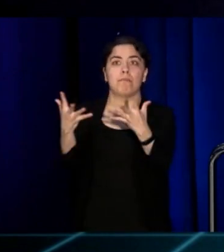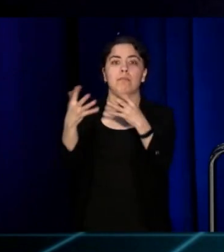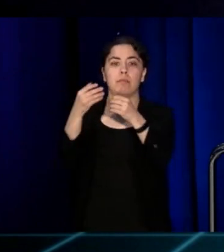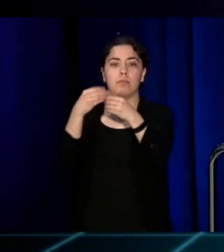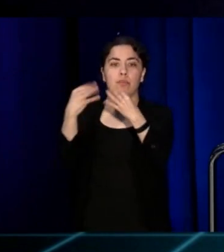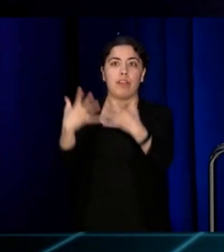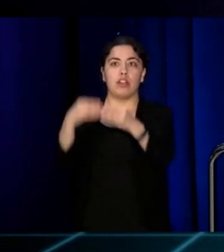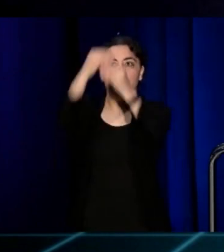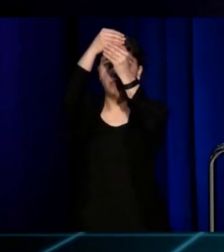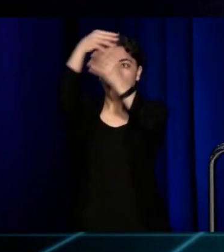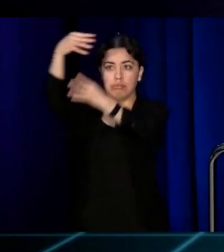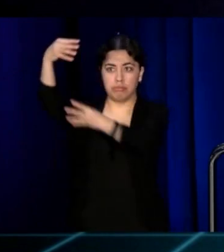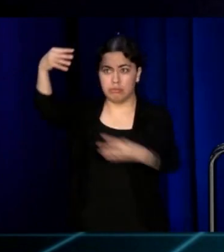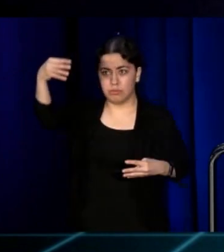live like this?